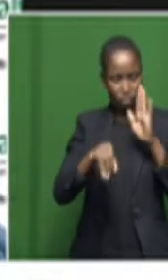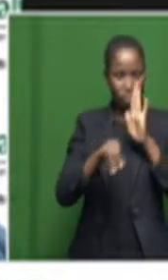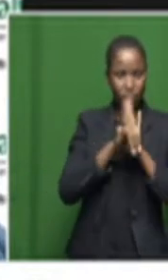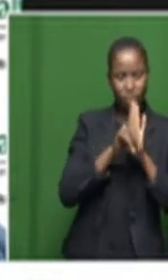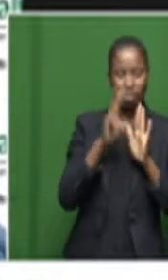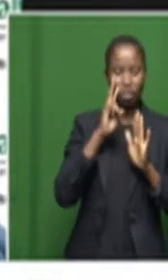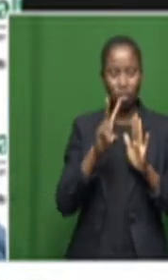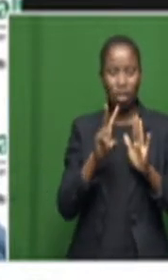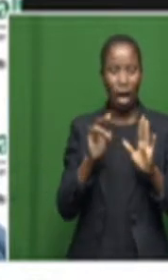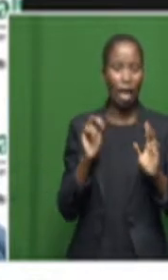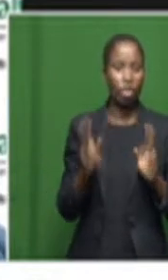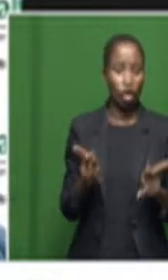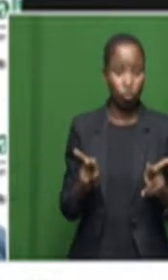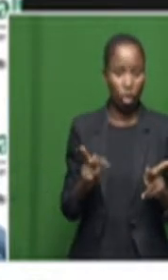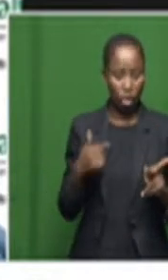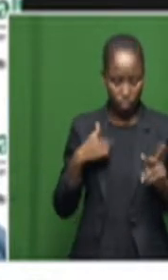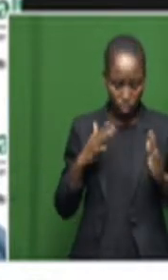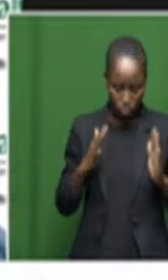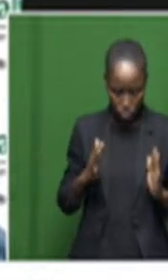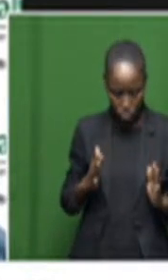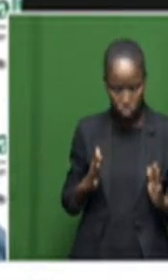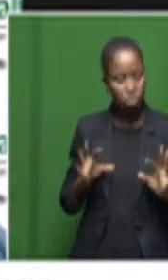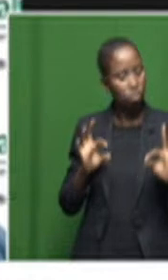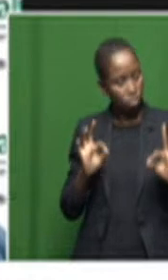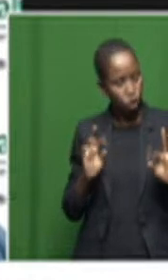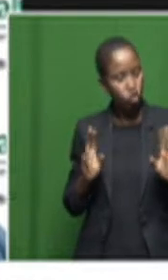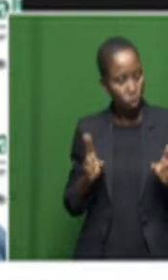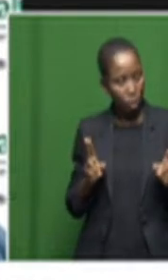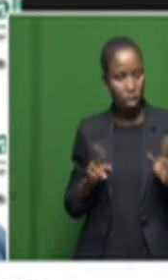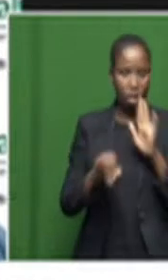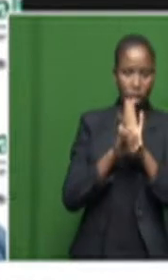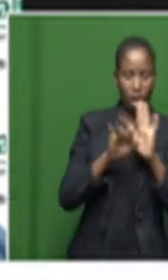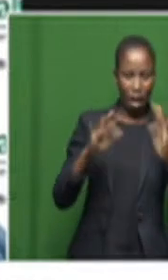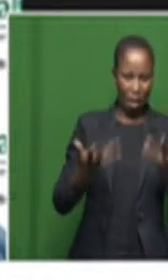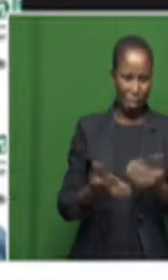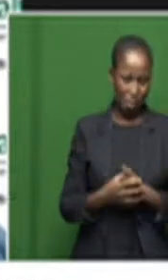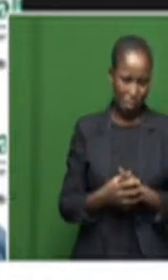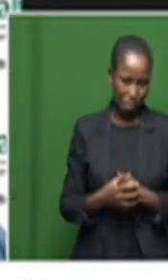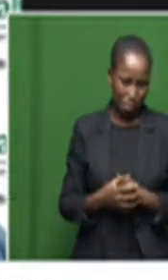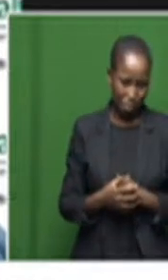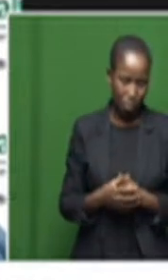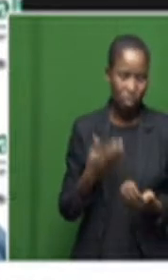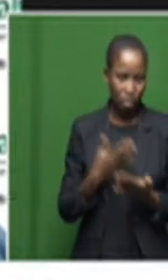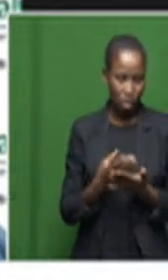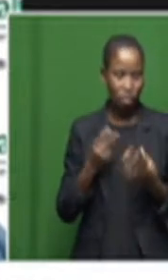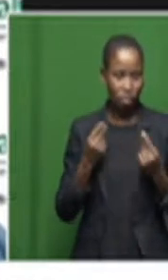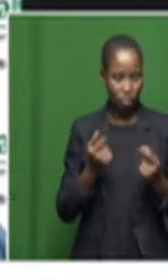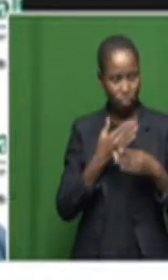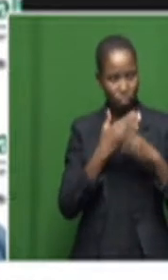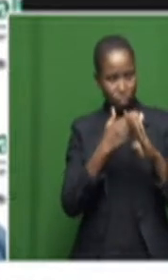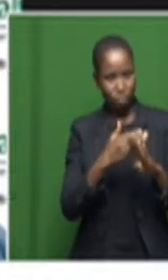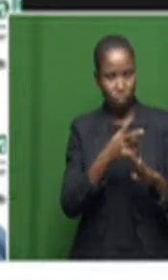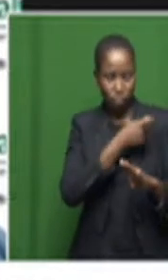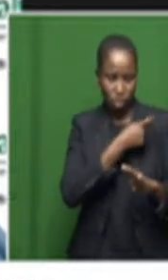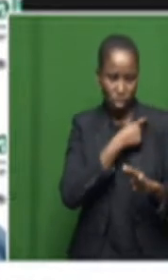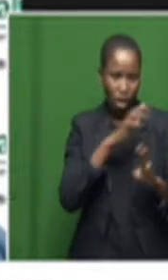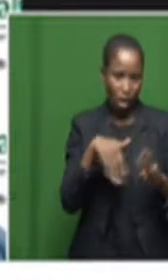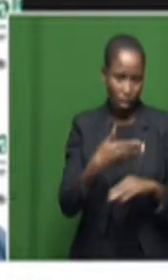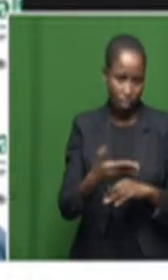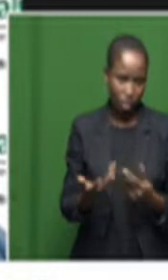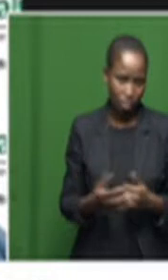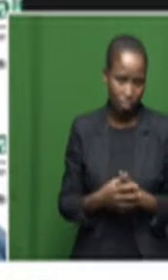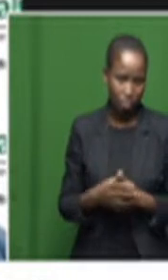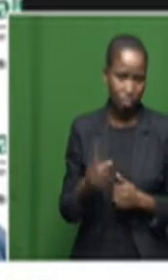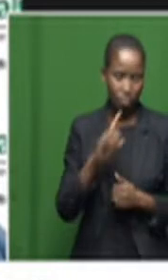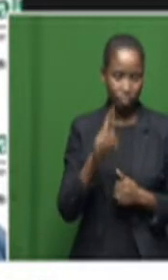natural immunity after vaccination? What are the signs to avoid the quick vaccination immediately after being vaccinated? I'm going to